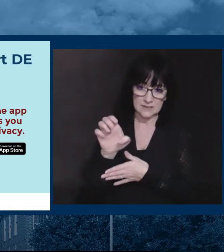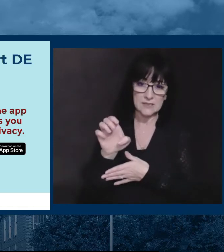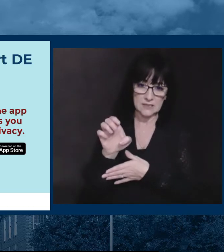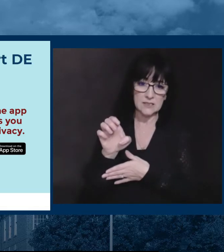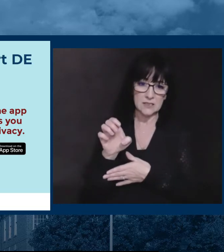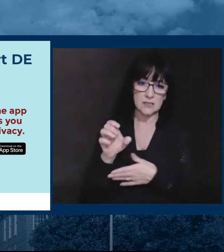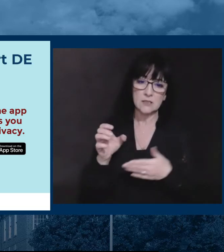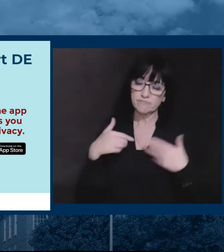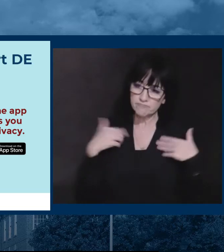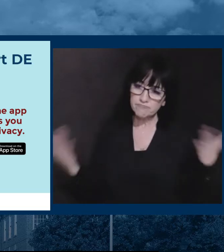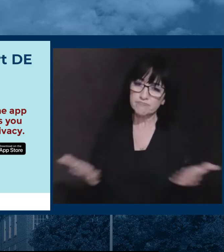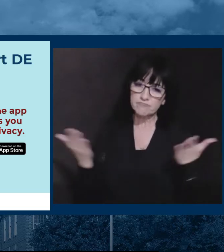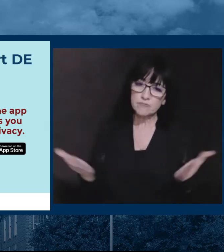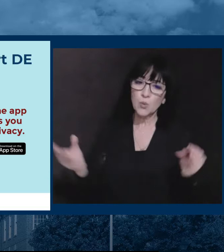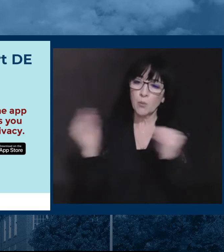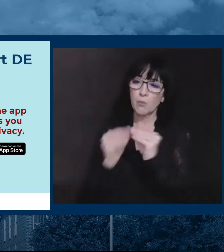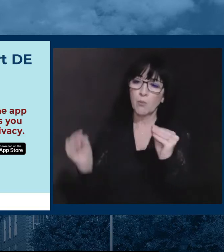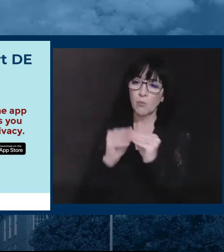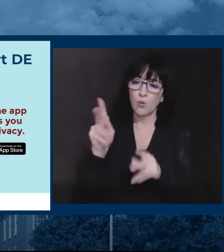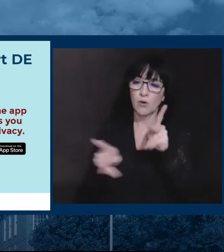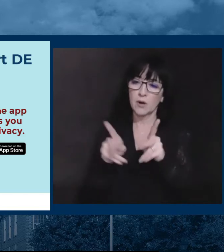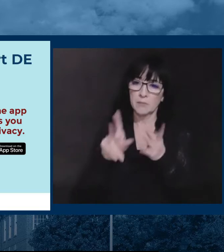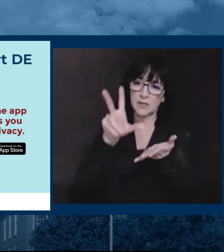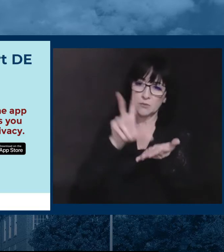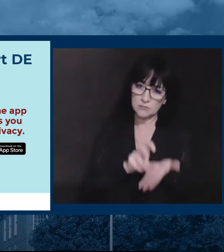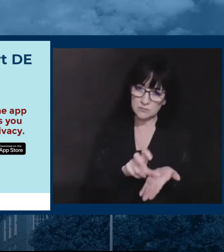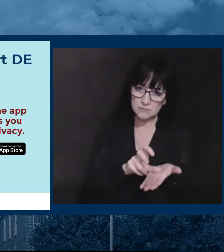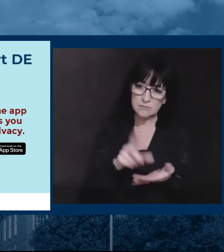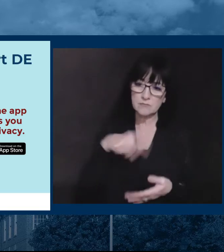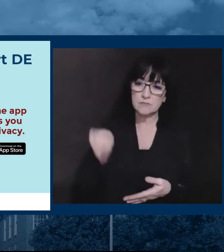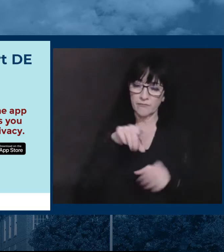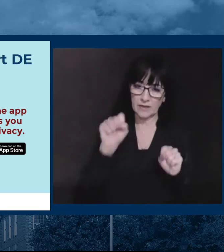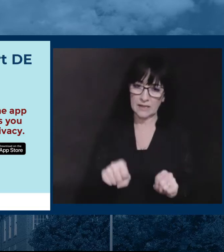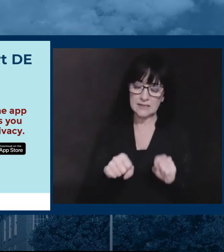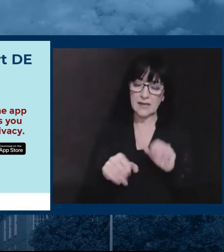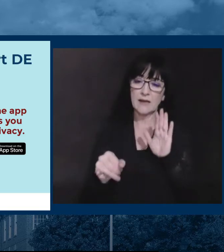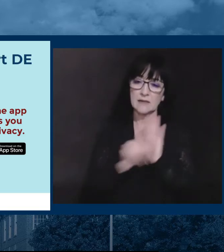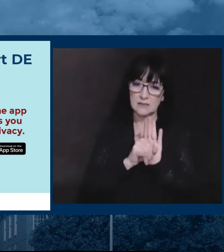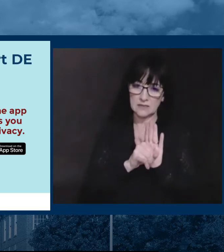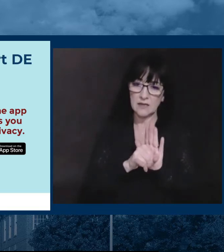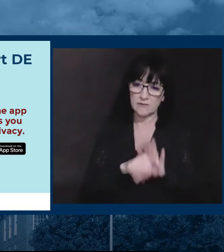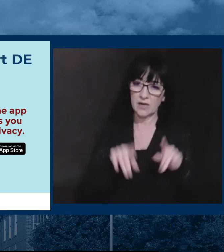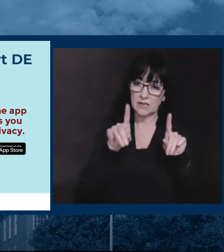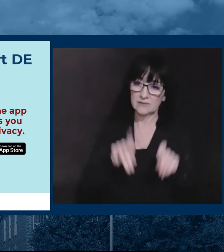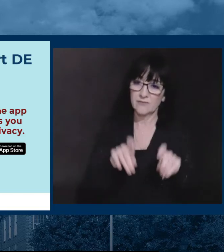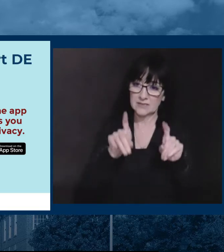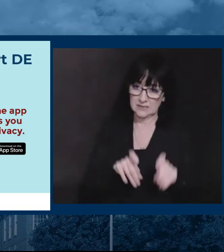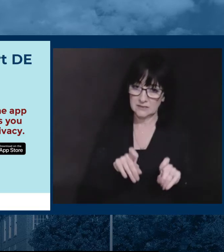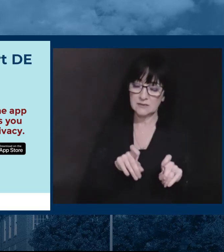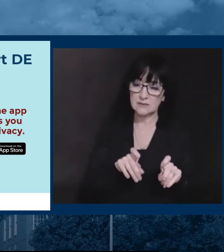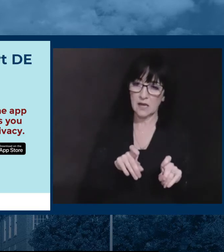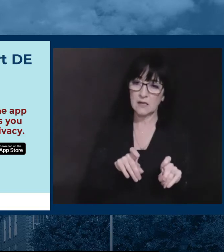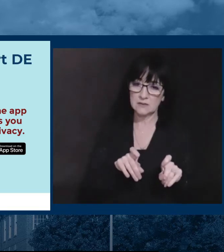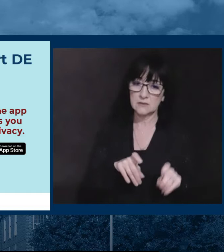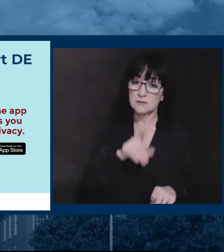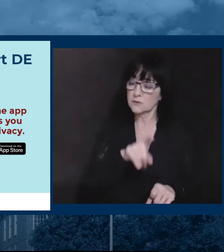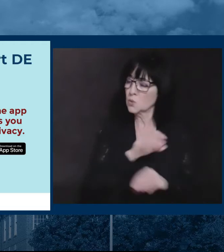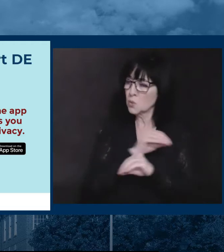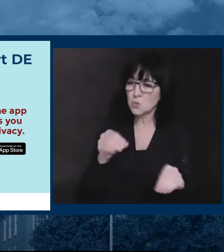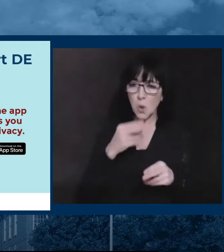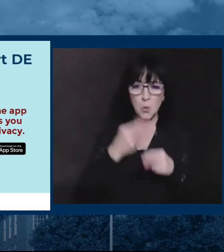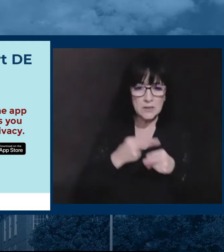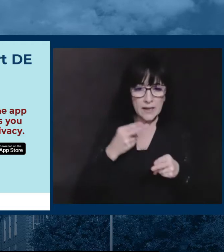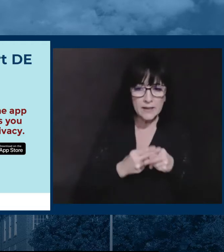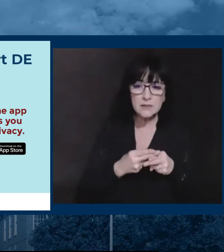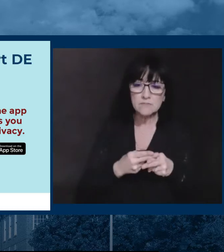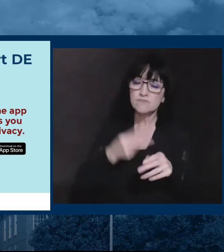you identify folks' contacts if you test positive. It is anonymous, it's voluntary, and